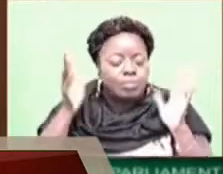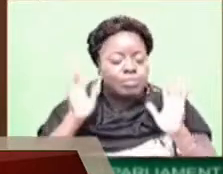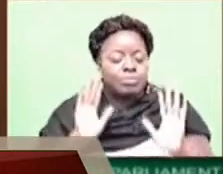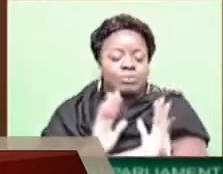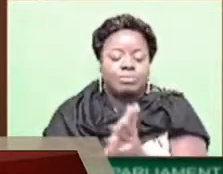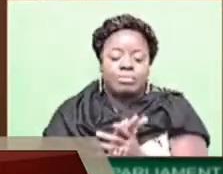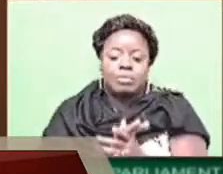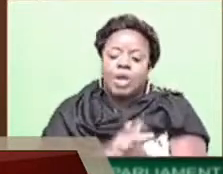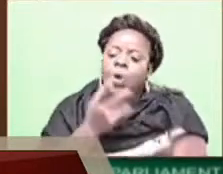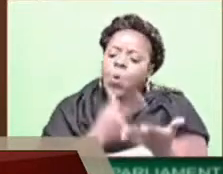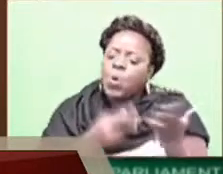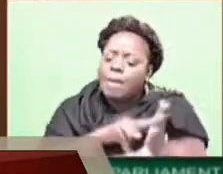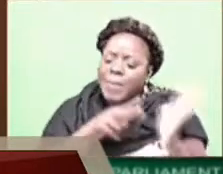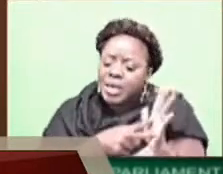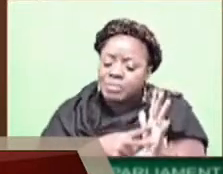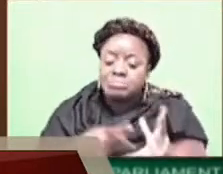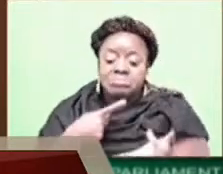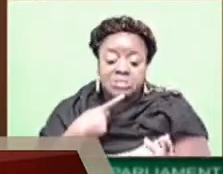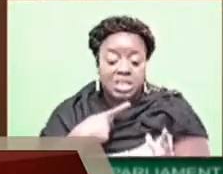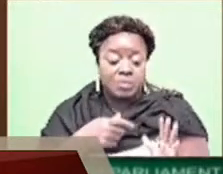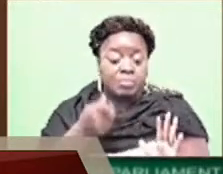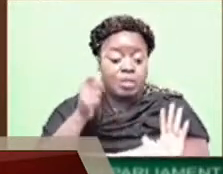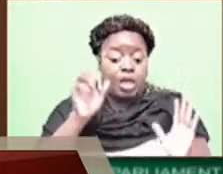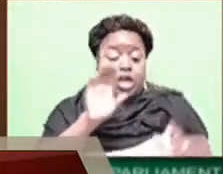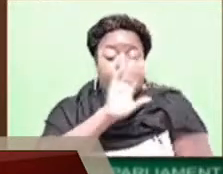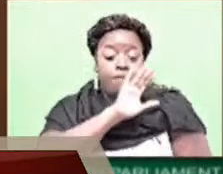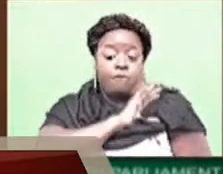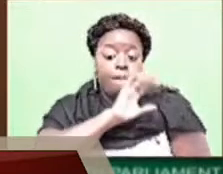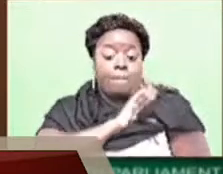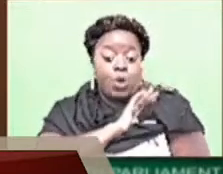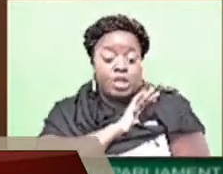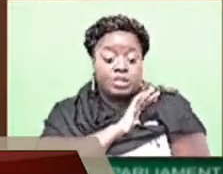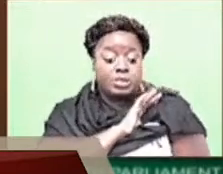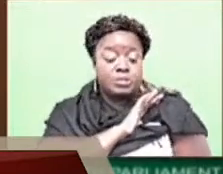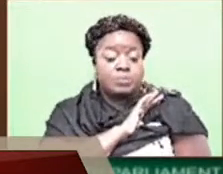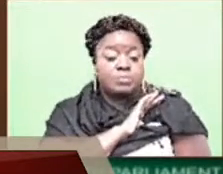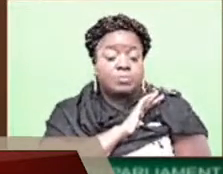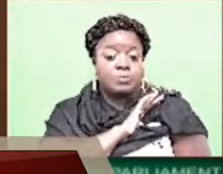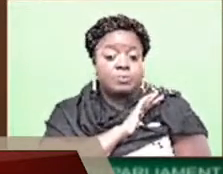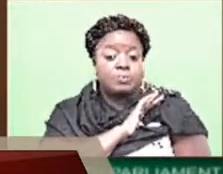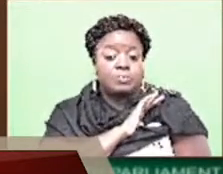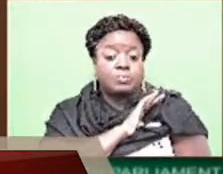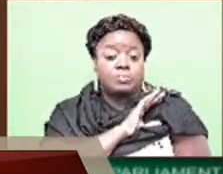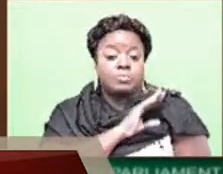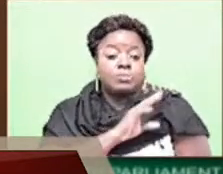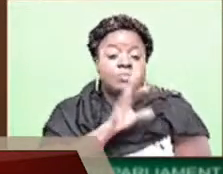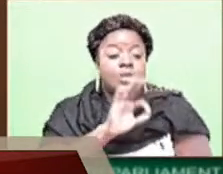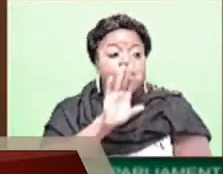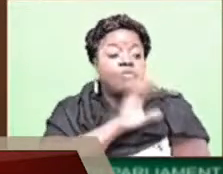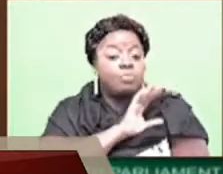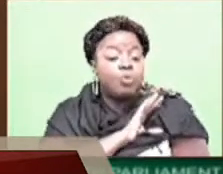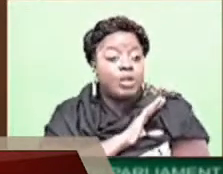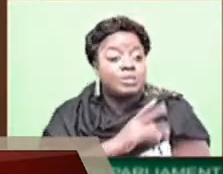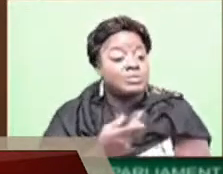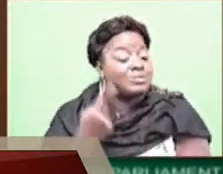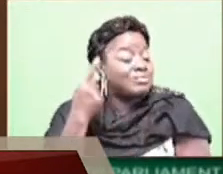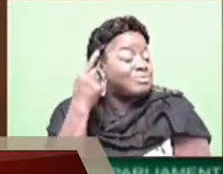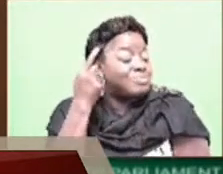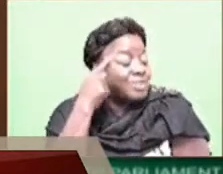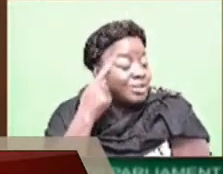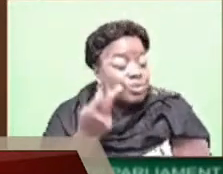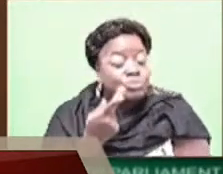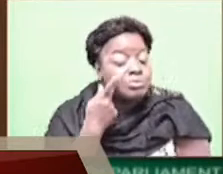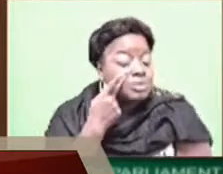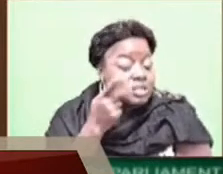police officer acting with reasonable cause, obviously, as we see in 105A subsection